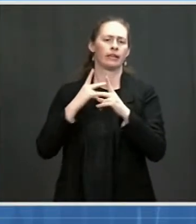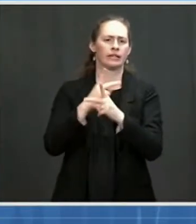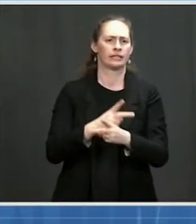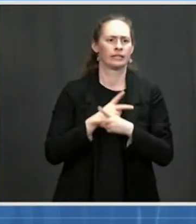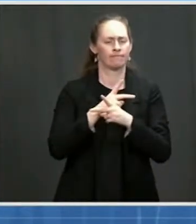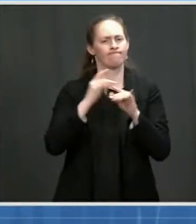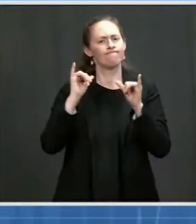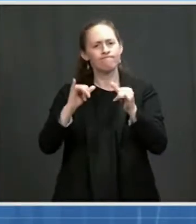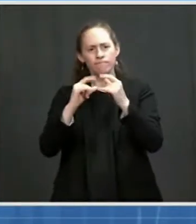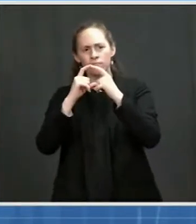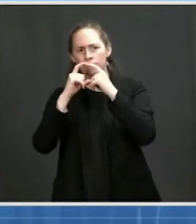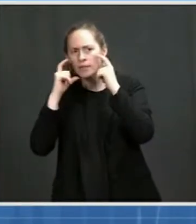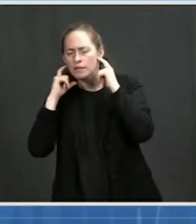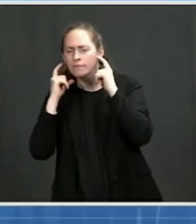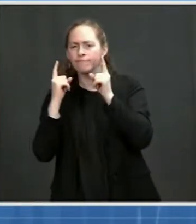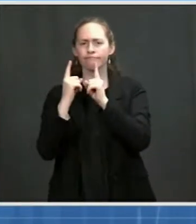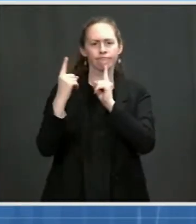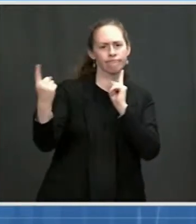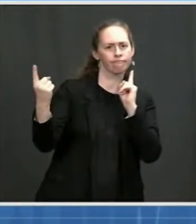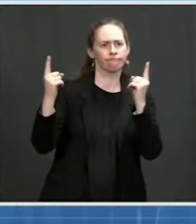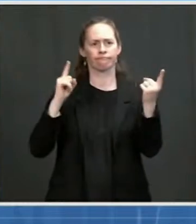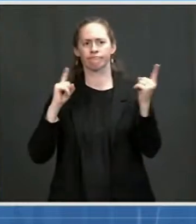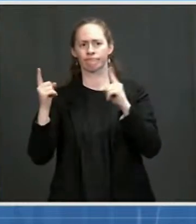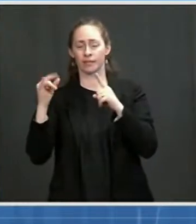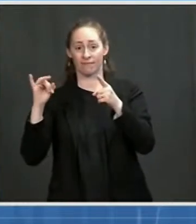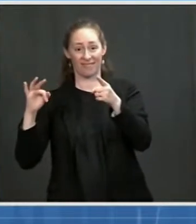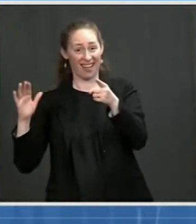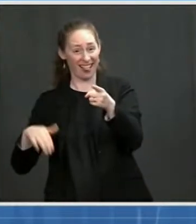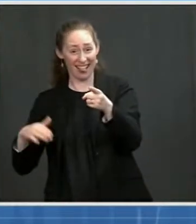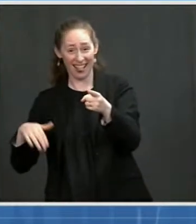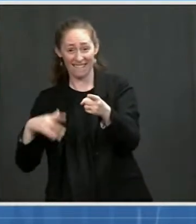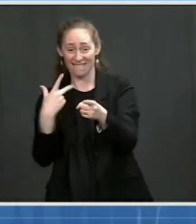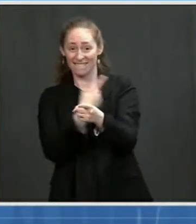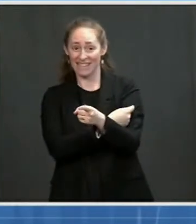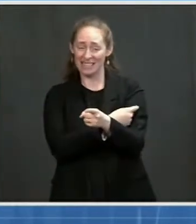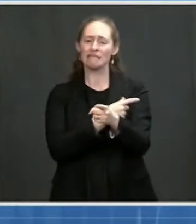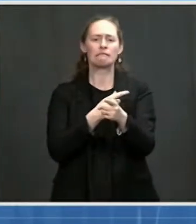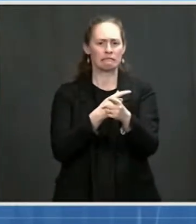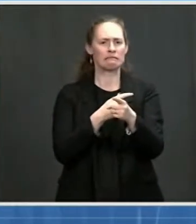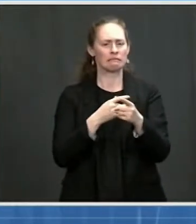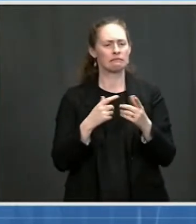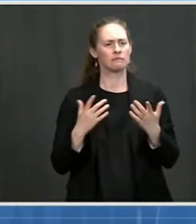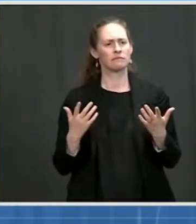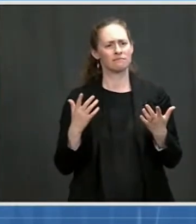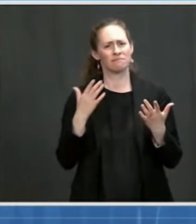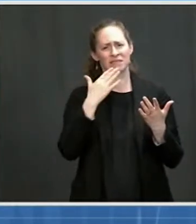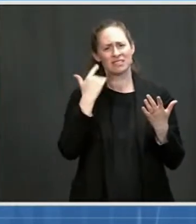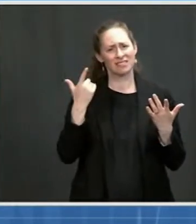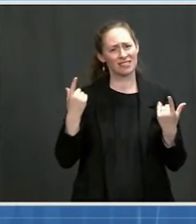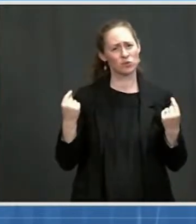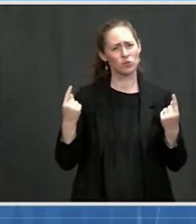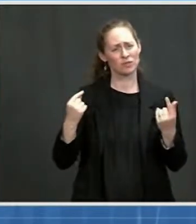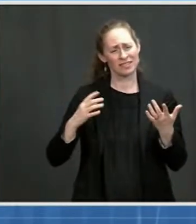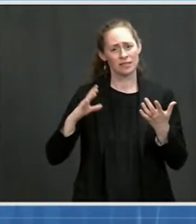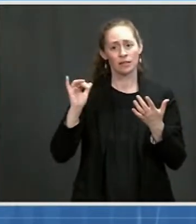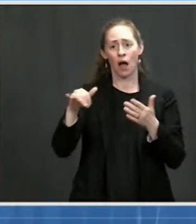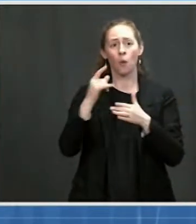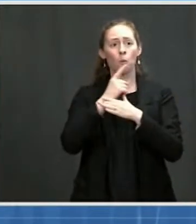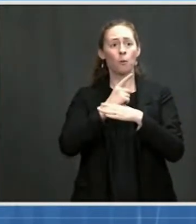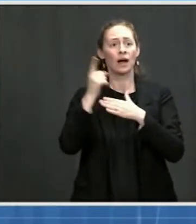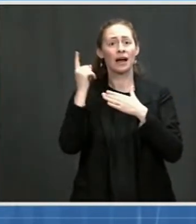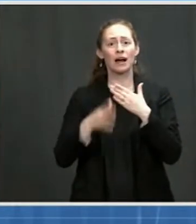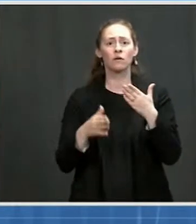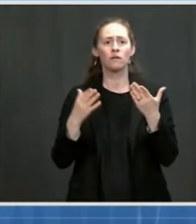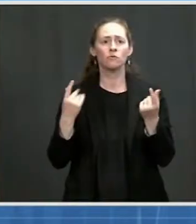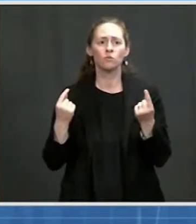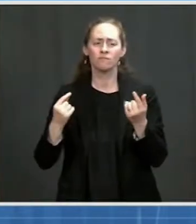precautions. And if you are not vaccinated, I want to encourage you to take this holiday weekend to give yourself and your family the